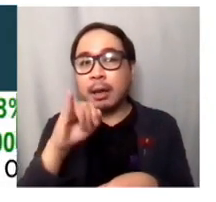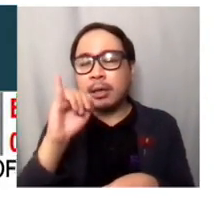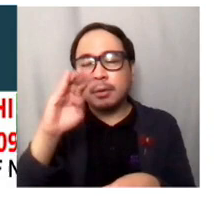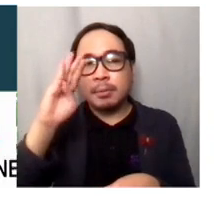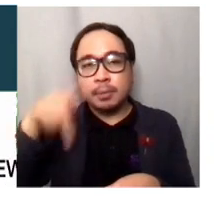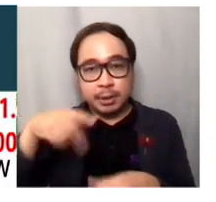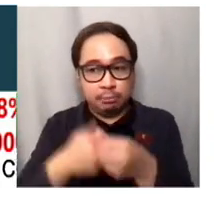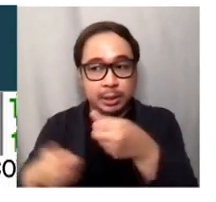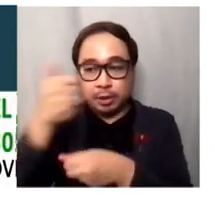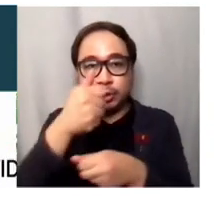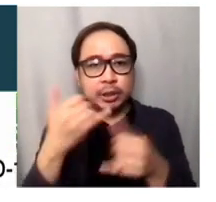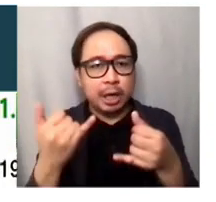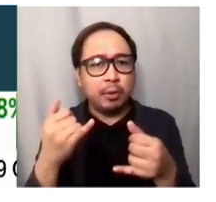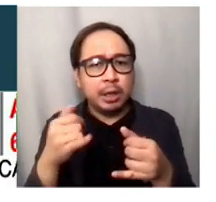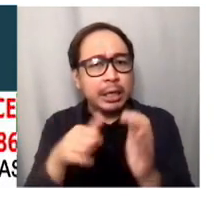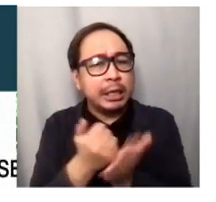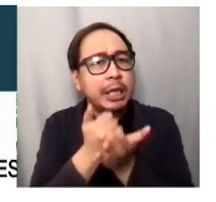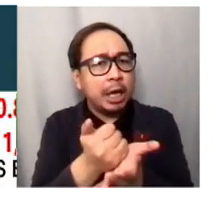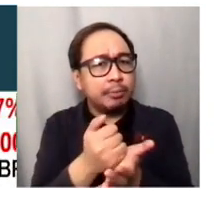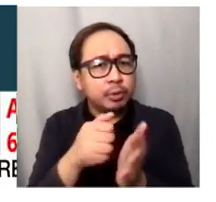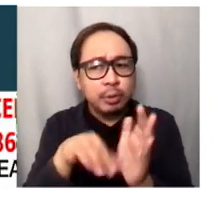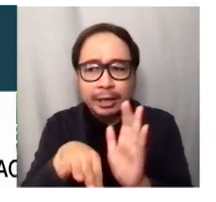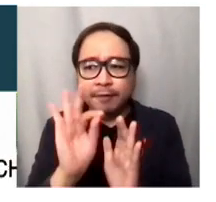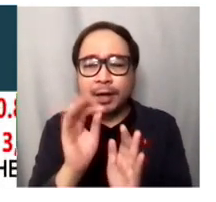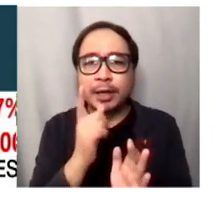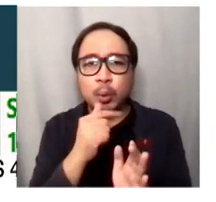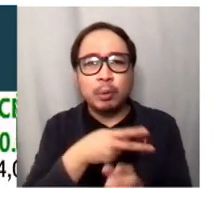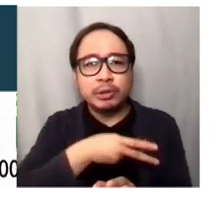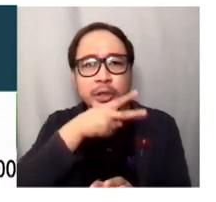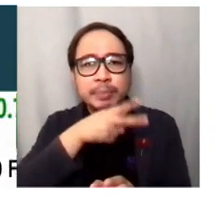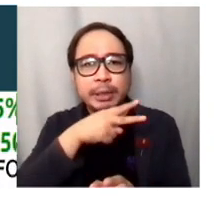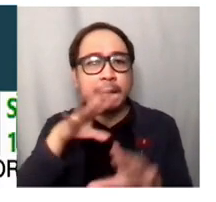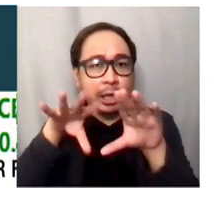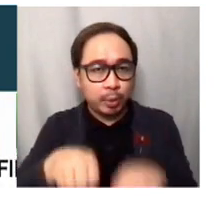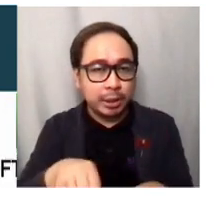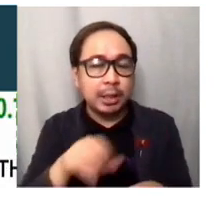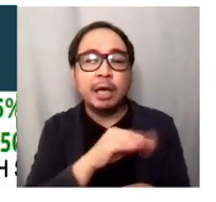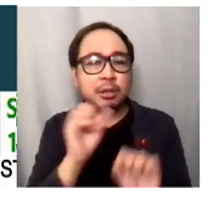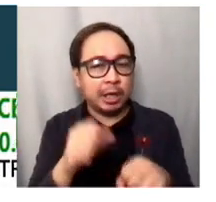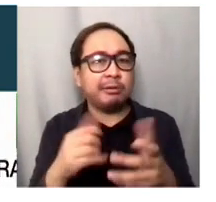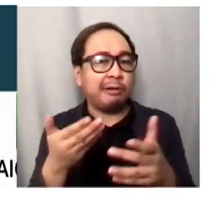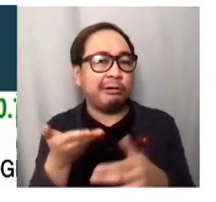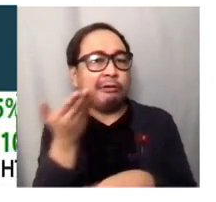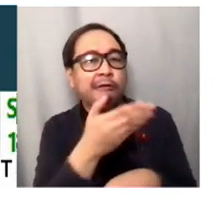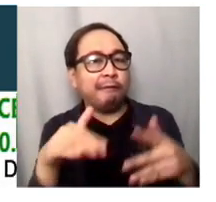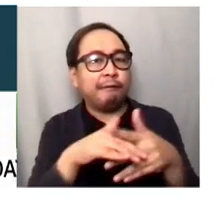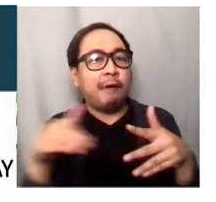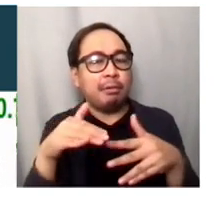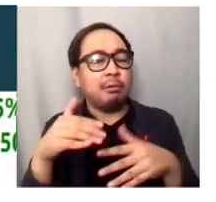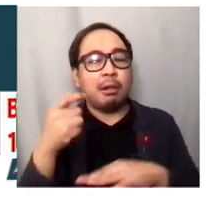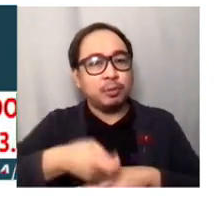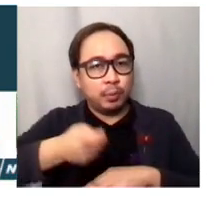in identifying the suspects, arresting them, and charging them before our courts of law. The other one, of course,